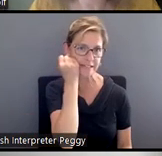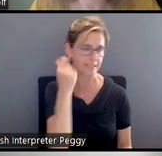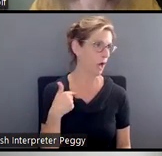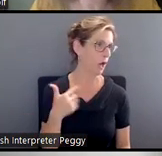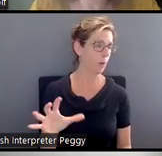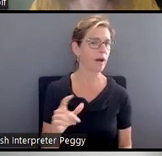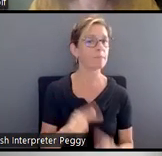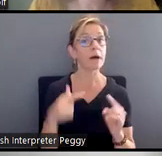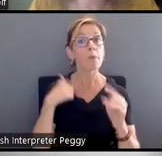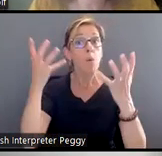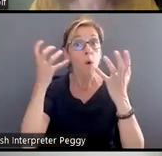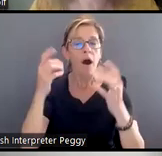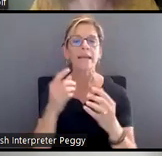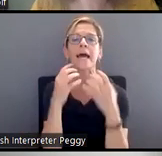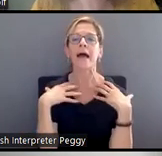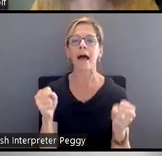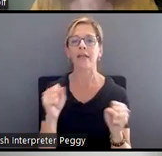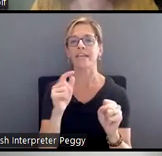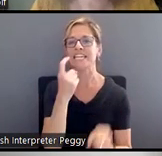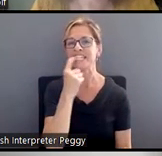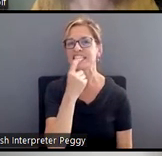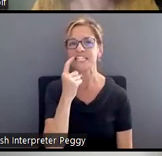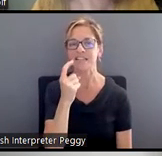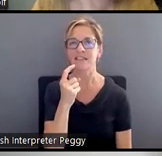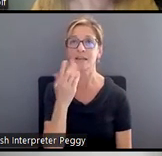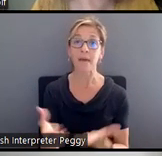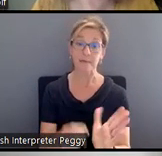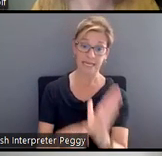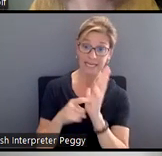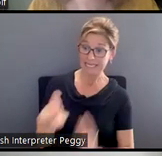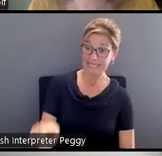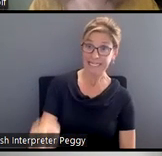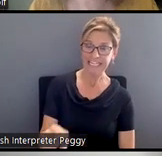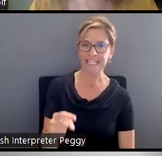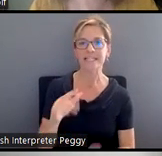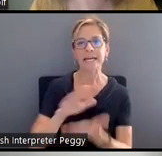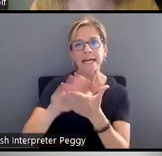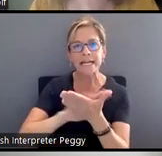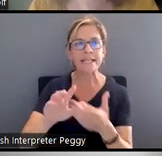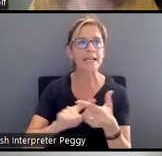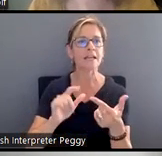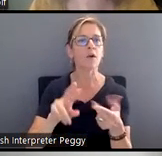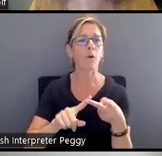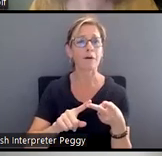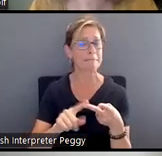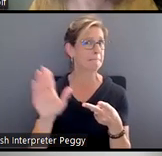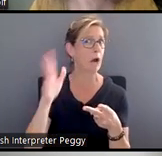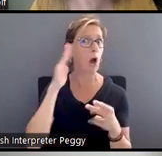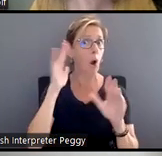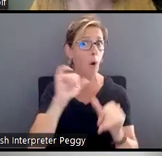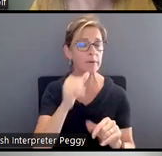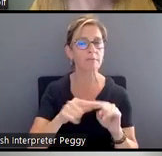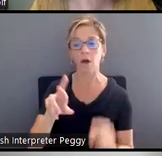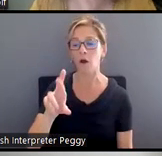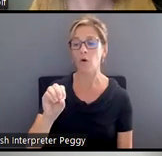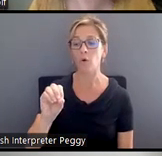I want is healthy teeth. What I may need is a teeth cleaning or a cavity filling, or God forbid, a root canal.